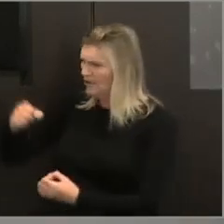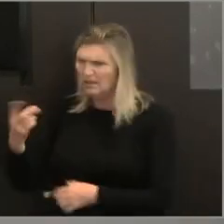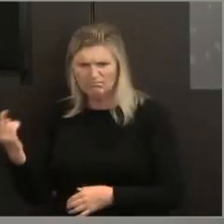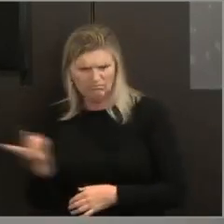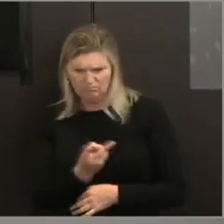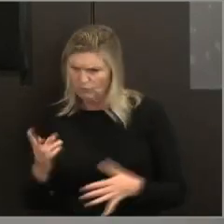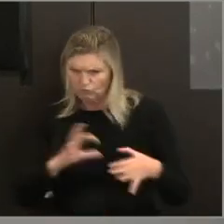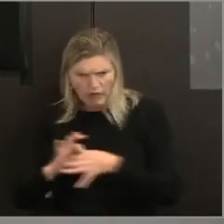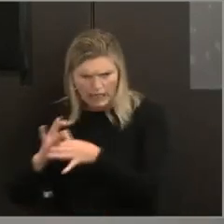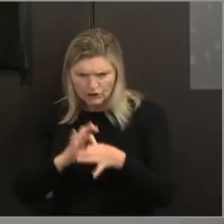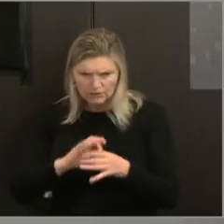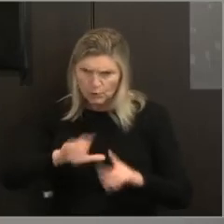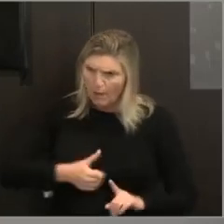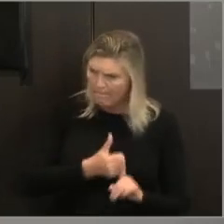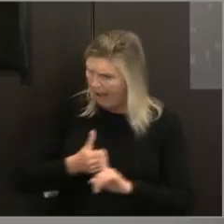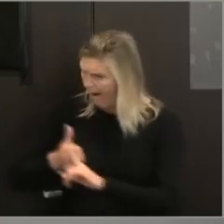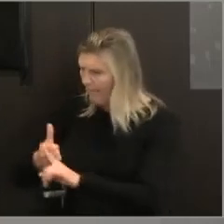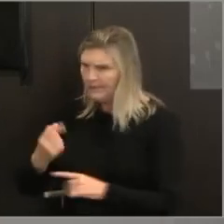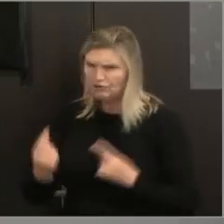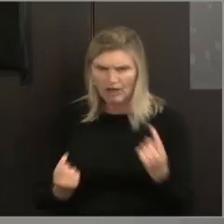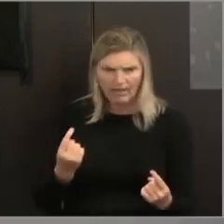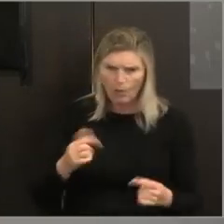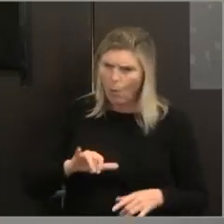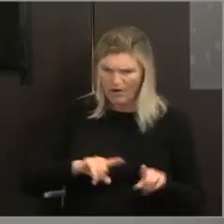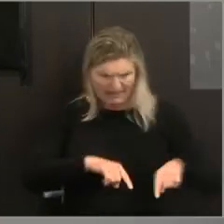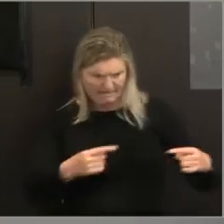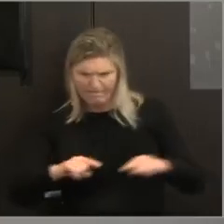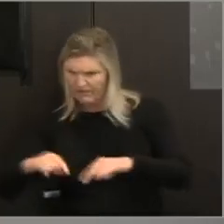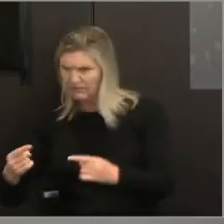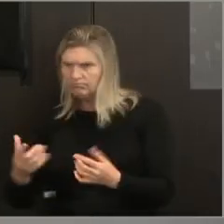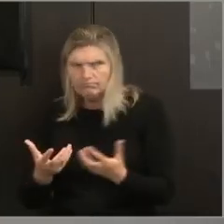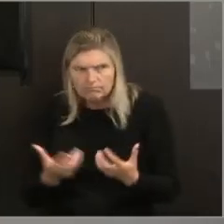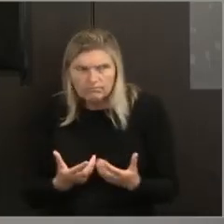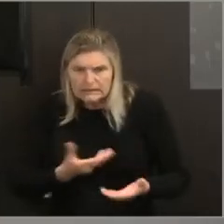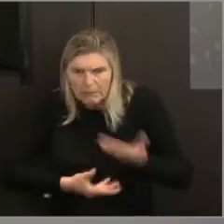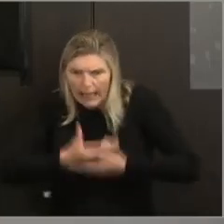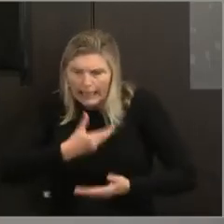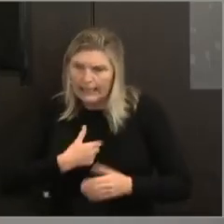they mutually reinforcing? Are they slightly different in some way?